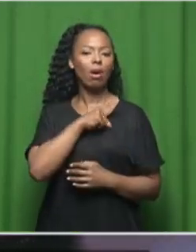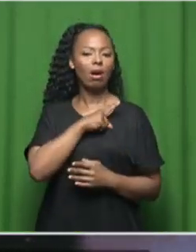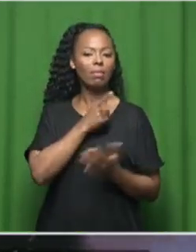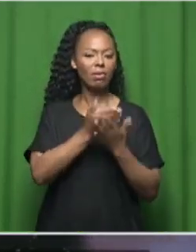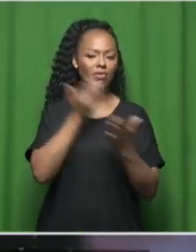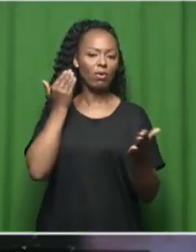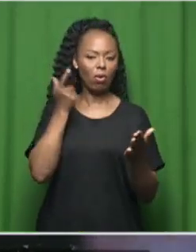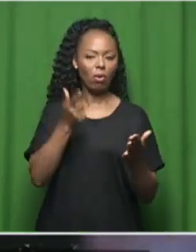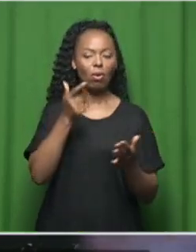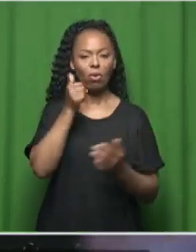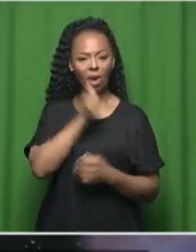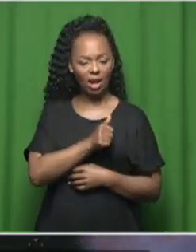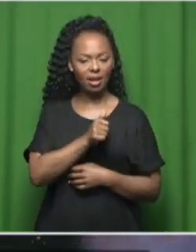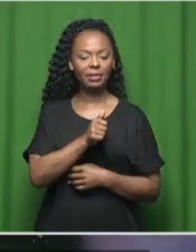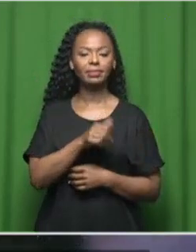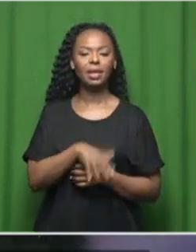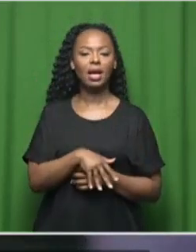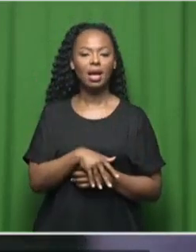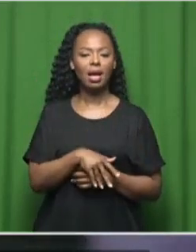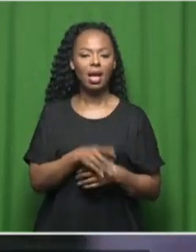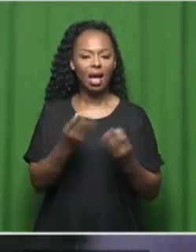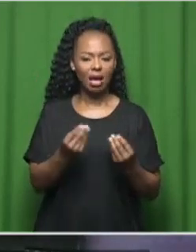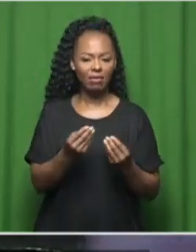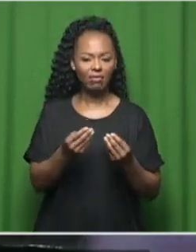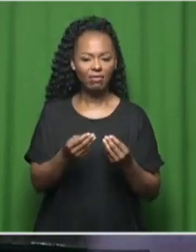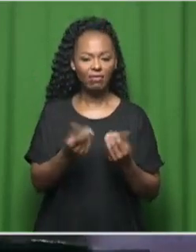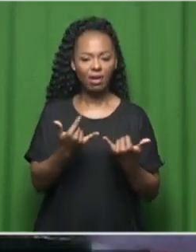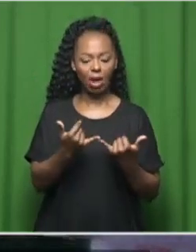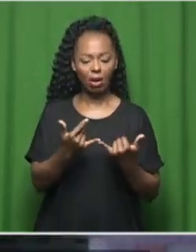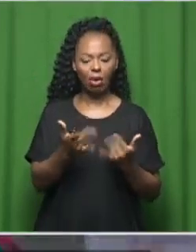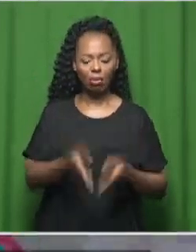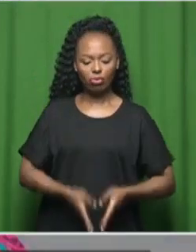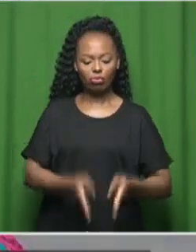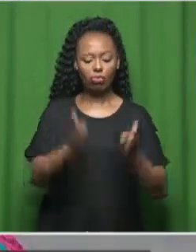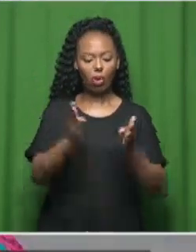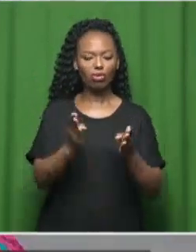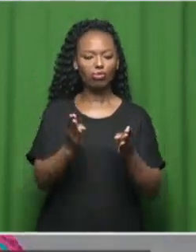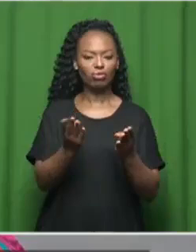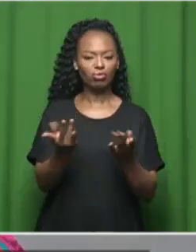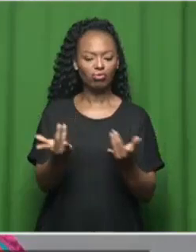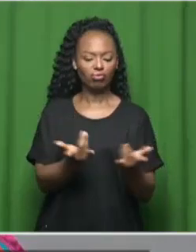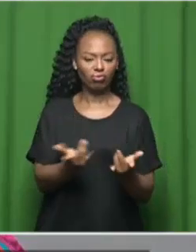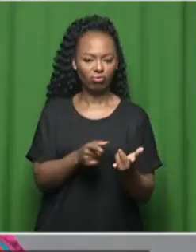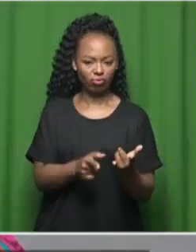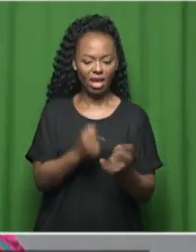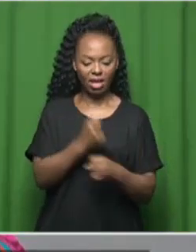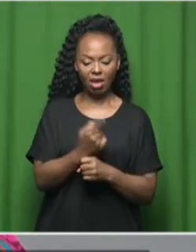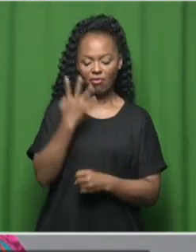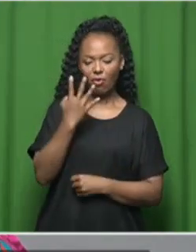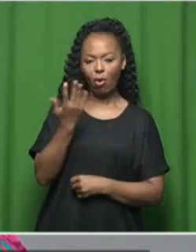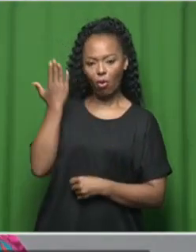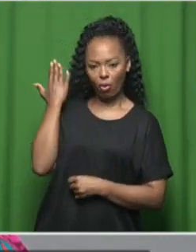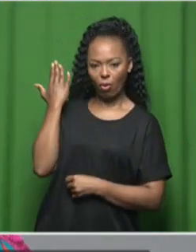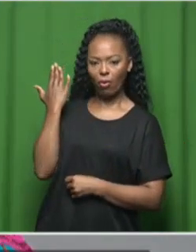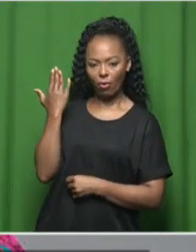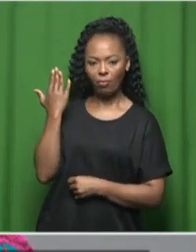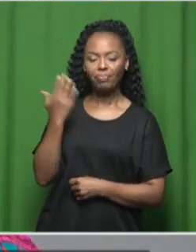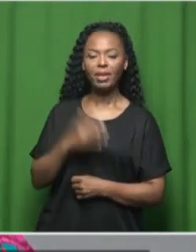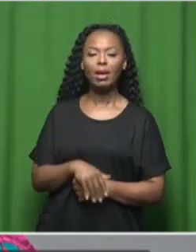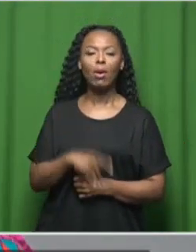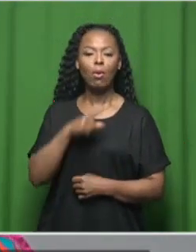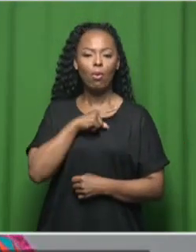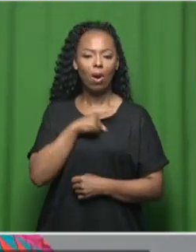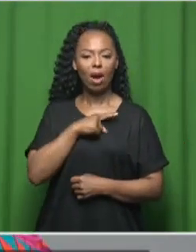on Small Street about 4 years ago. And we then, because we've